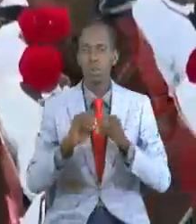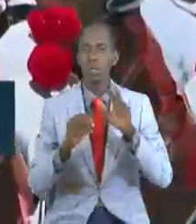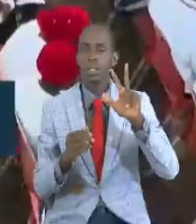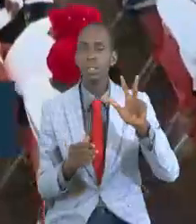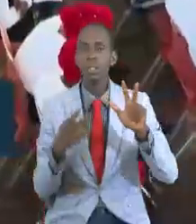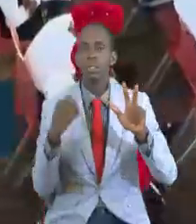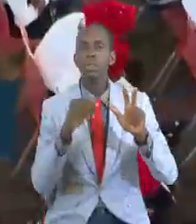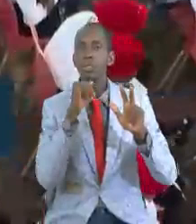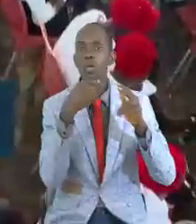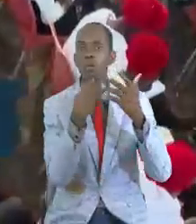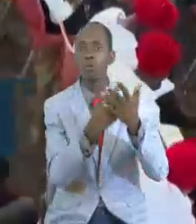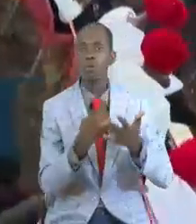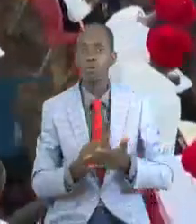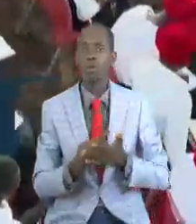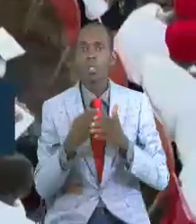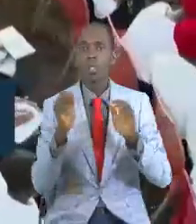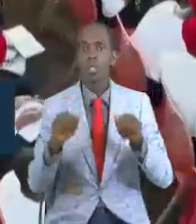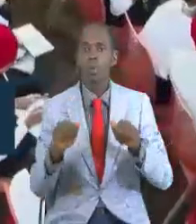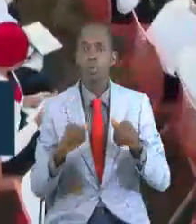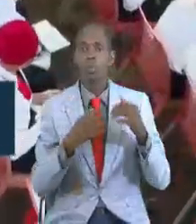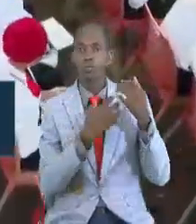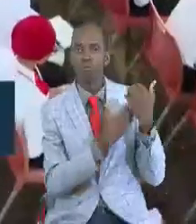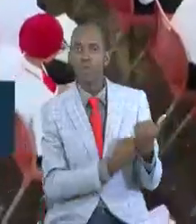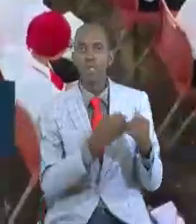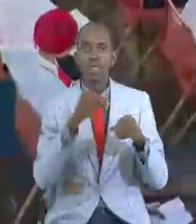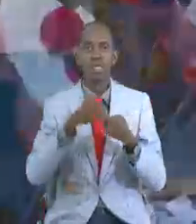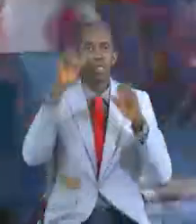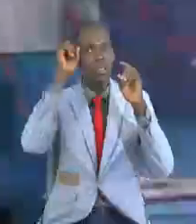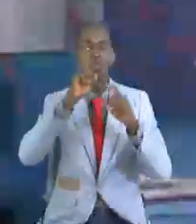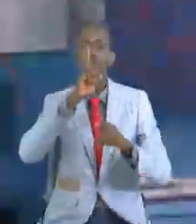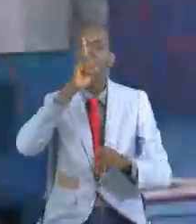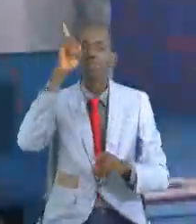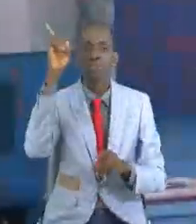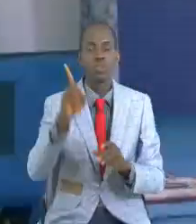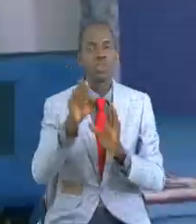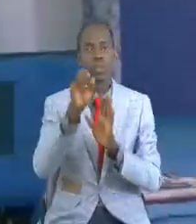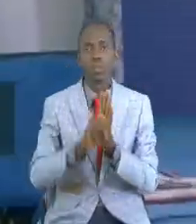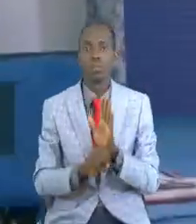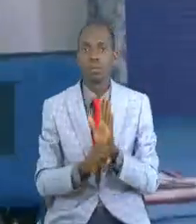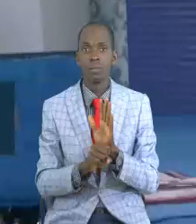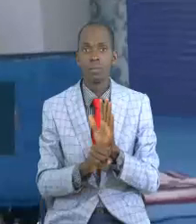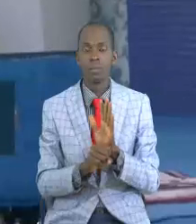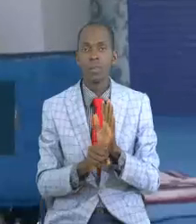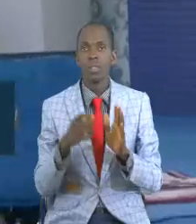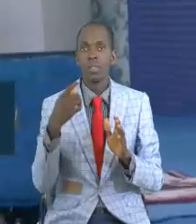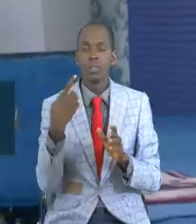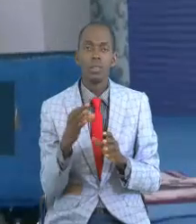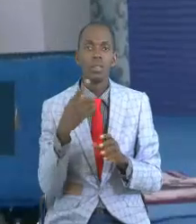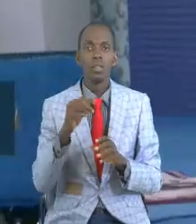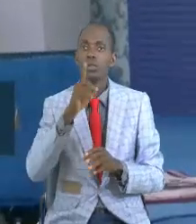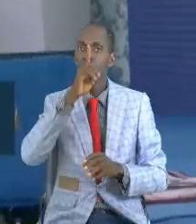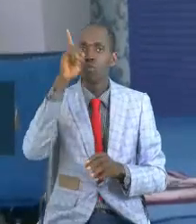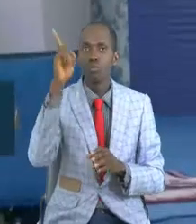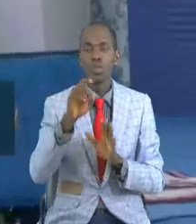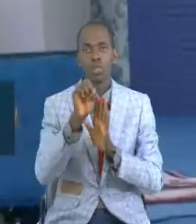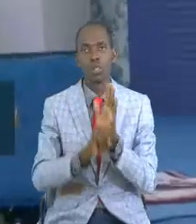confidence in his short ship he is the shorty of the new covenant the shortie of